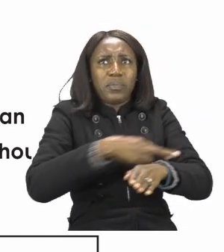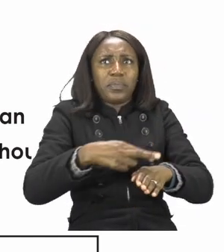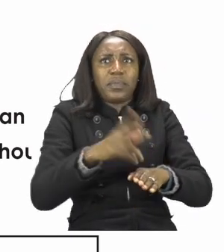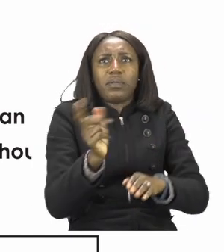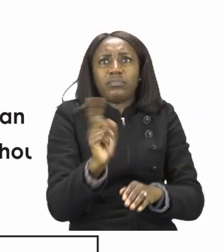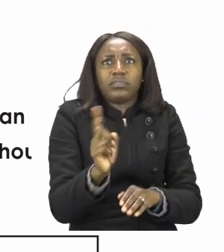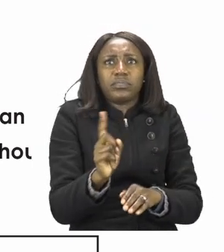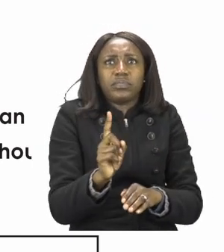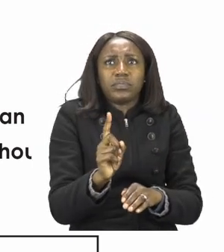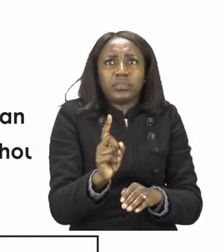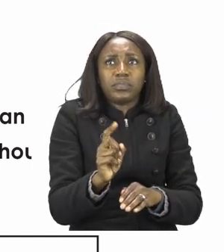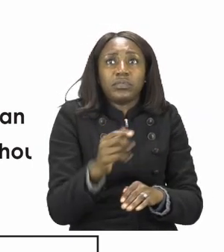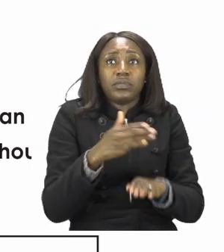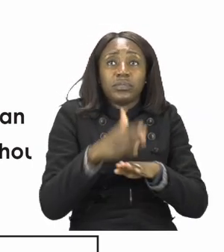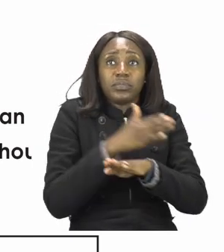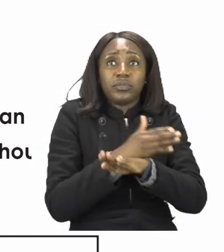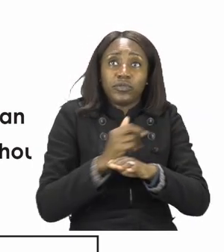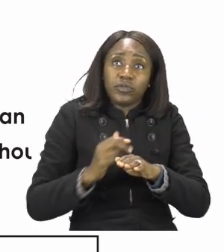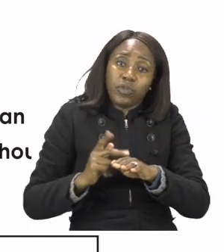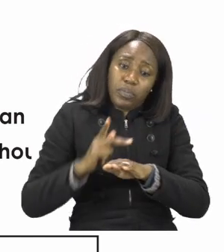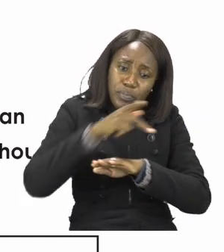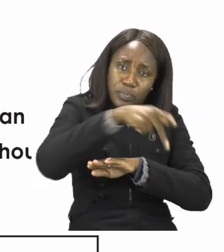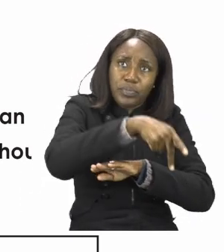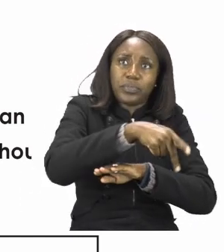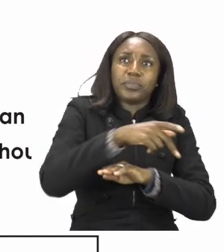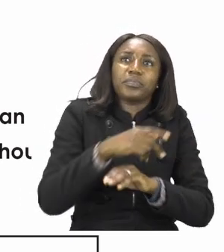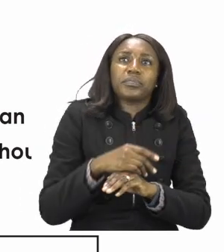curb before crossing.